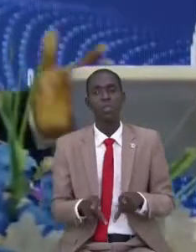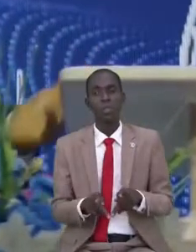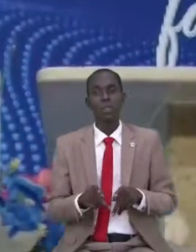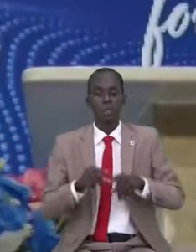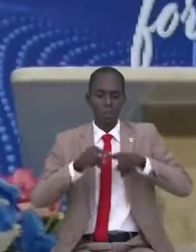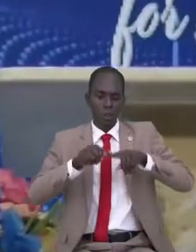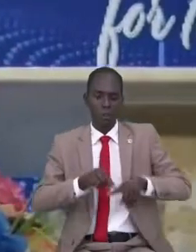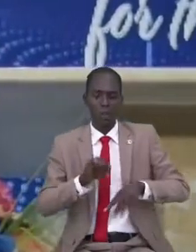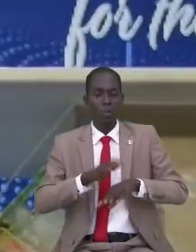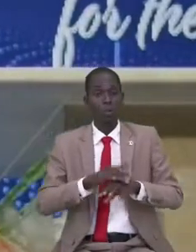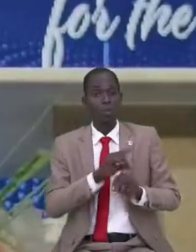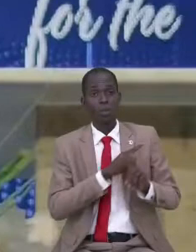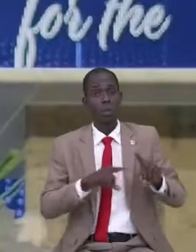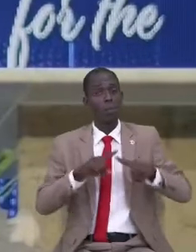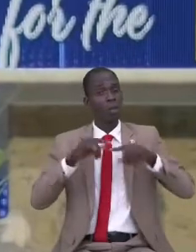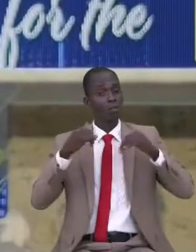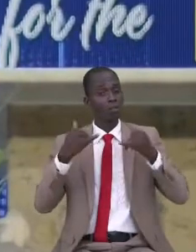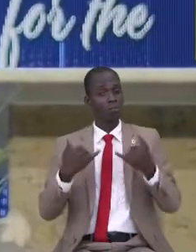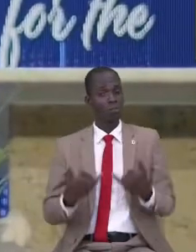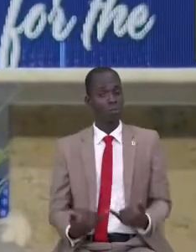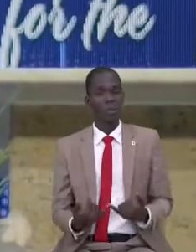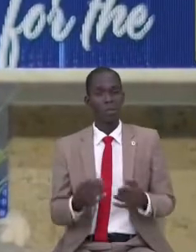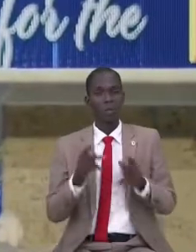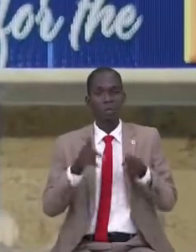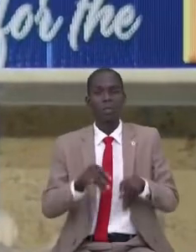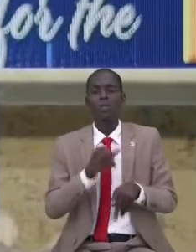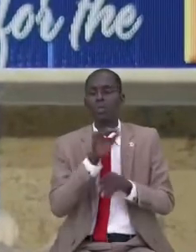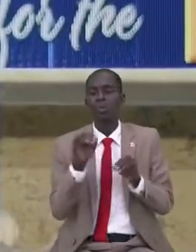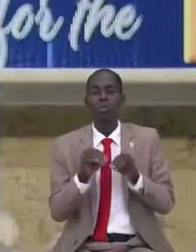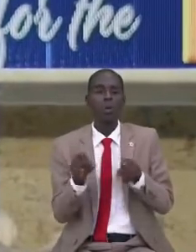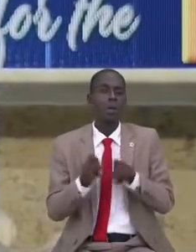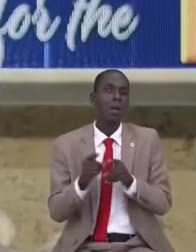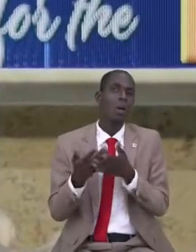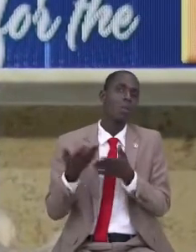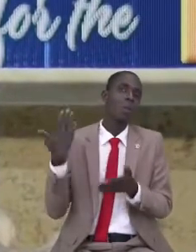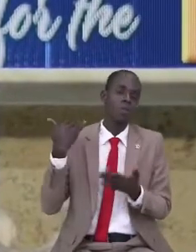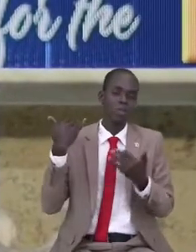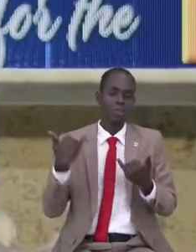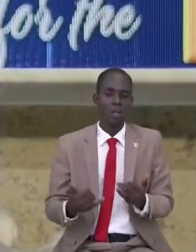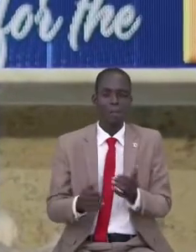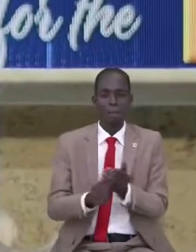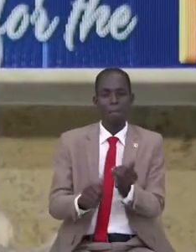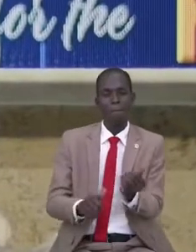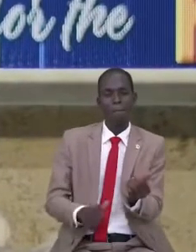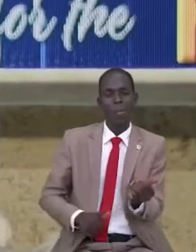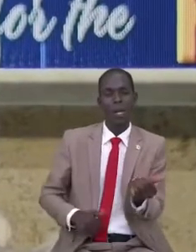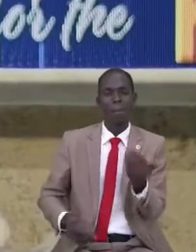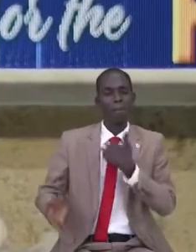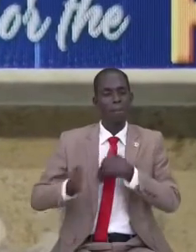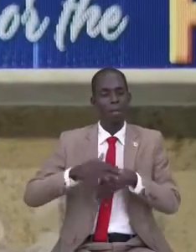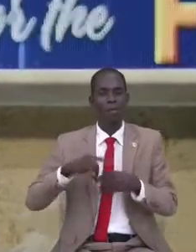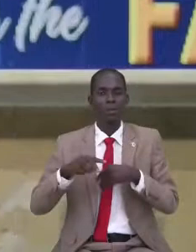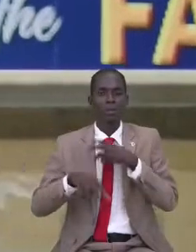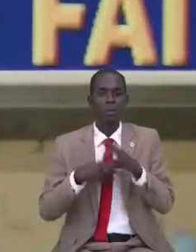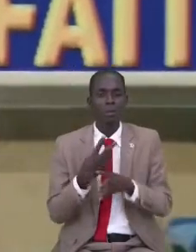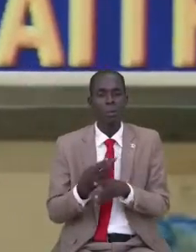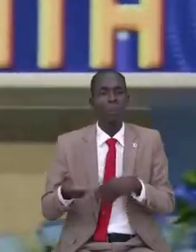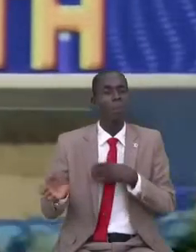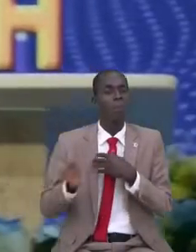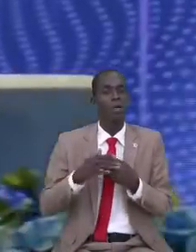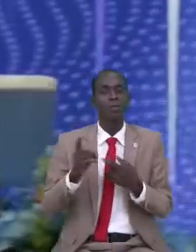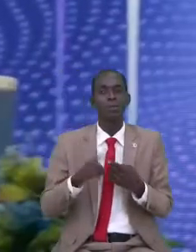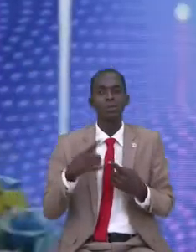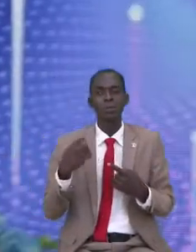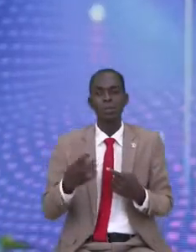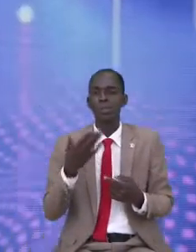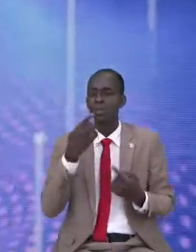Lord, but now it's not like before, it's gone back. Back to the world, back to his vomit, back